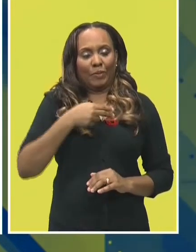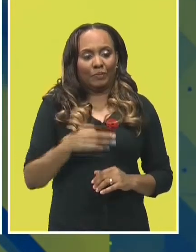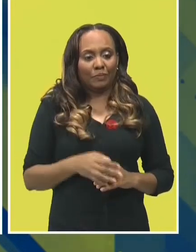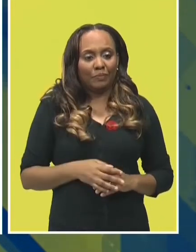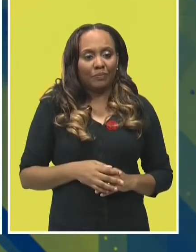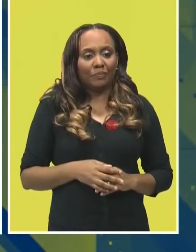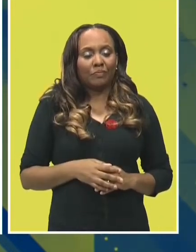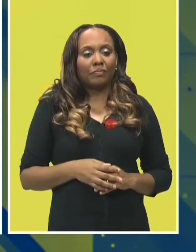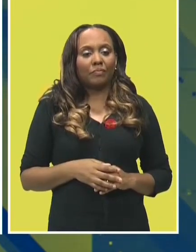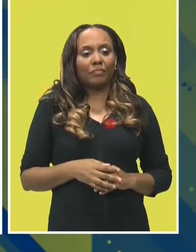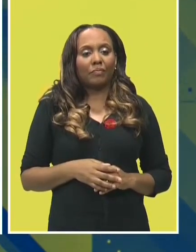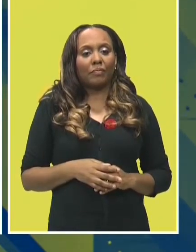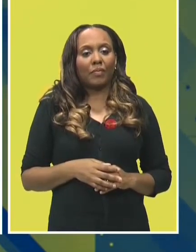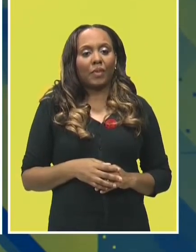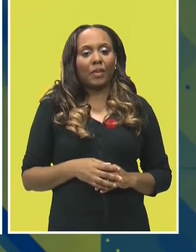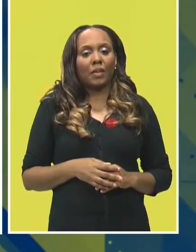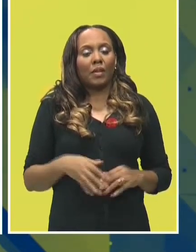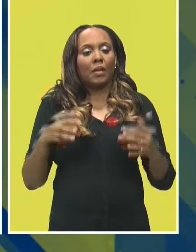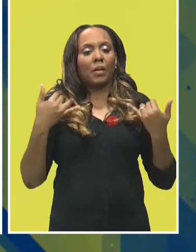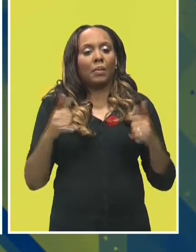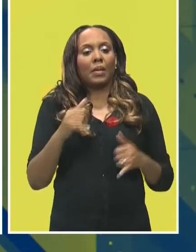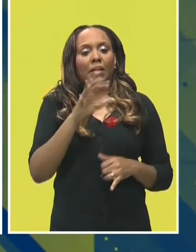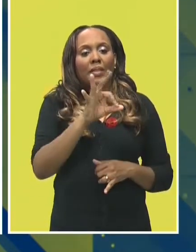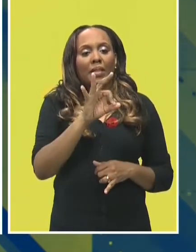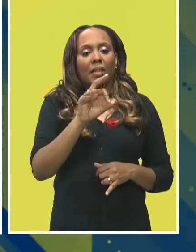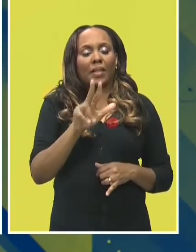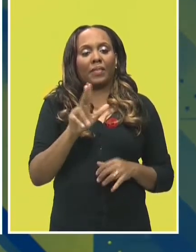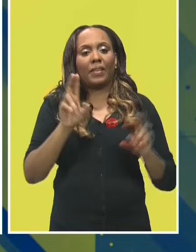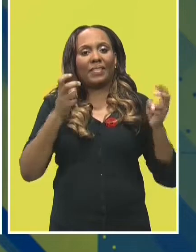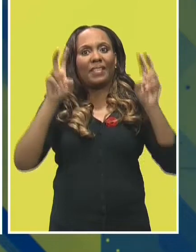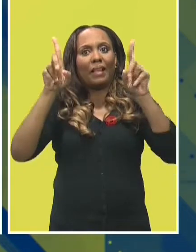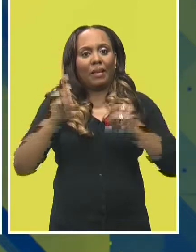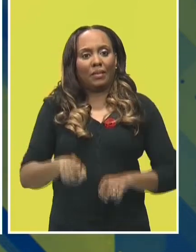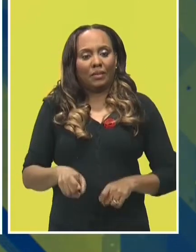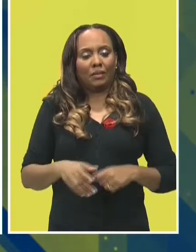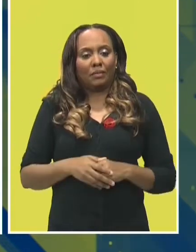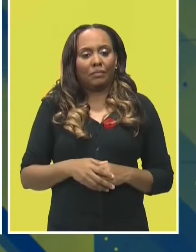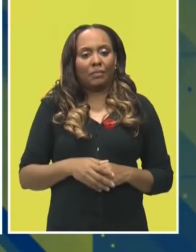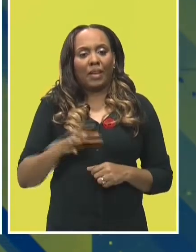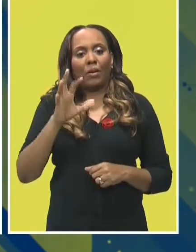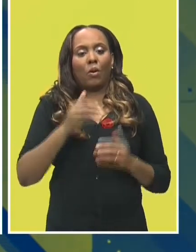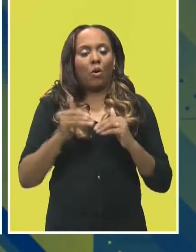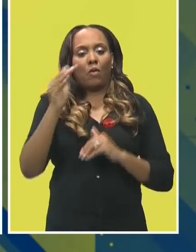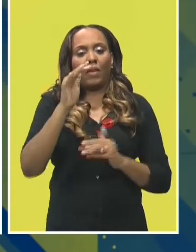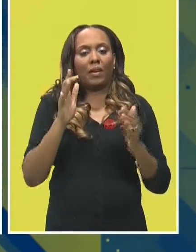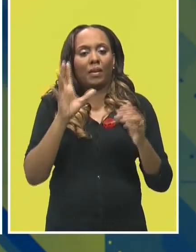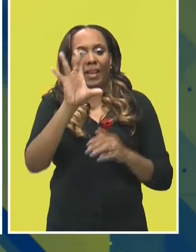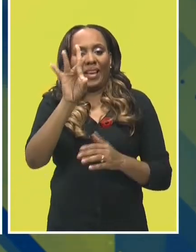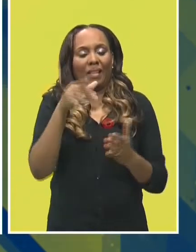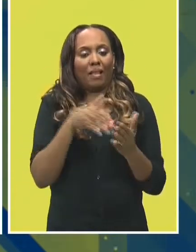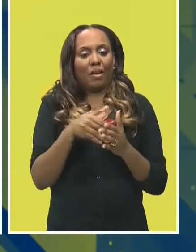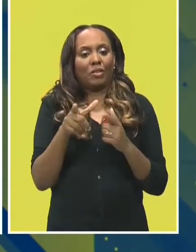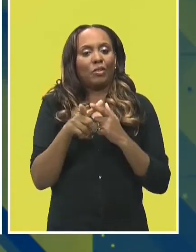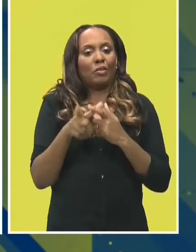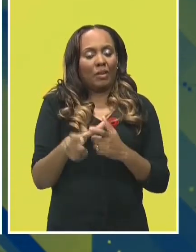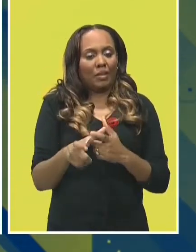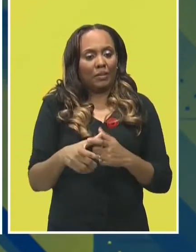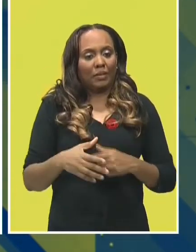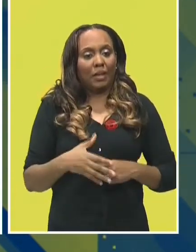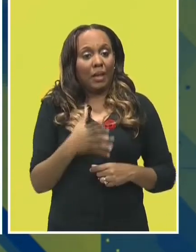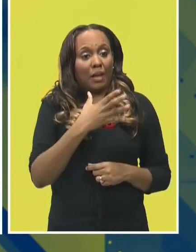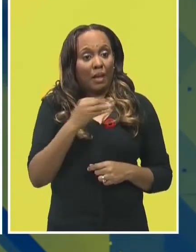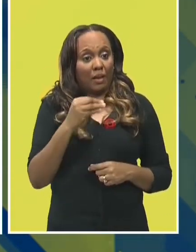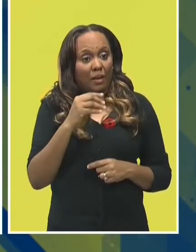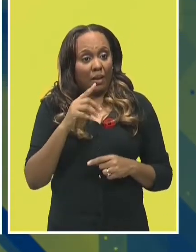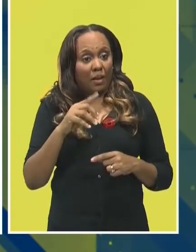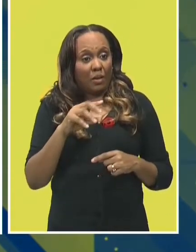1998. In all, Sobers played 93 tests, scoring 8,032 runs at an average of 57.78, and he